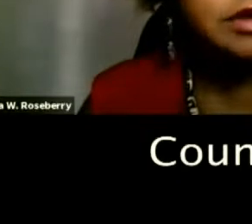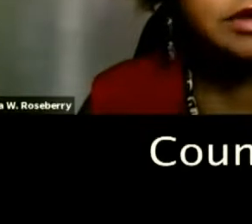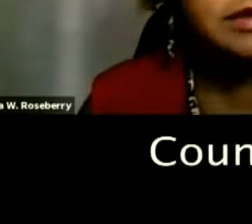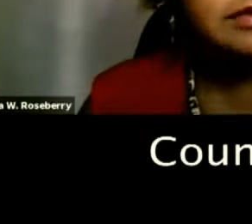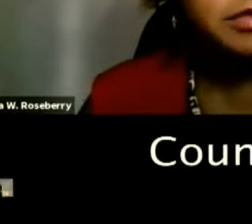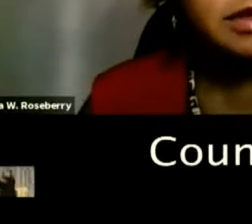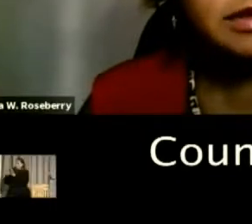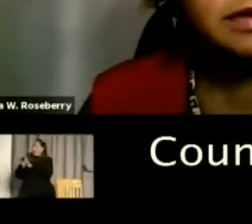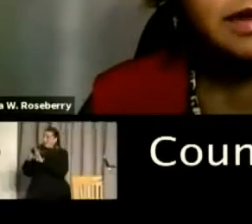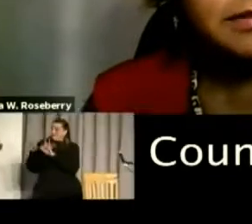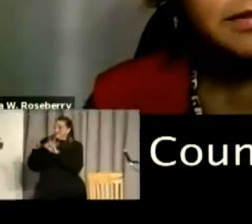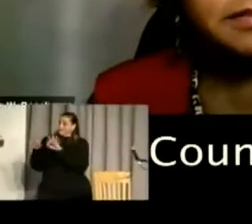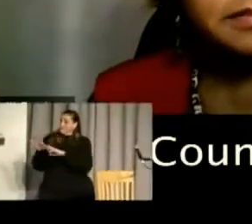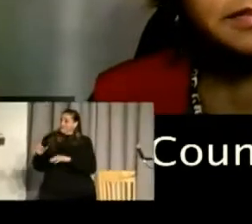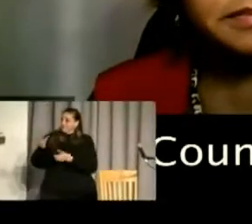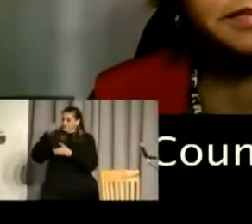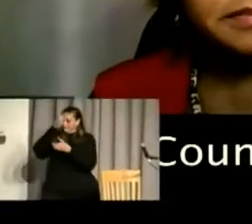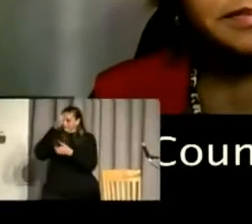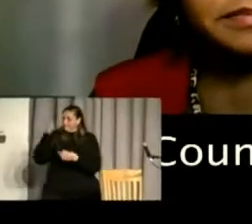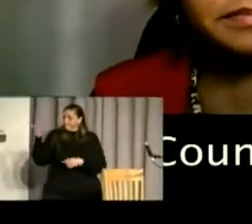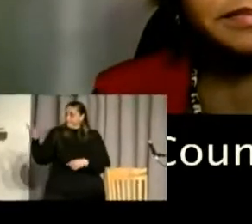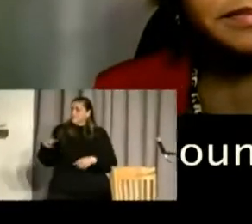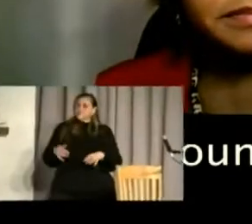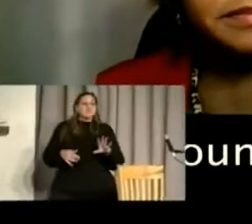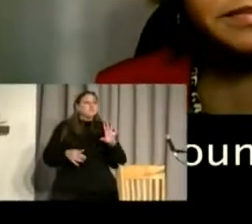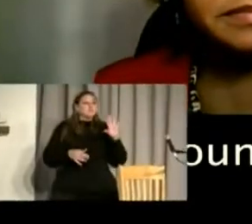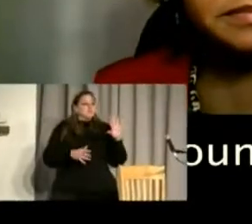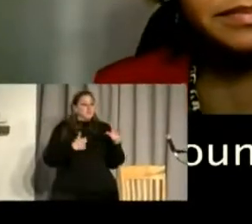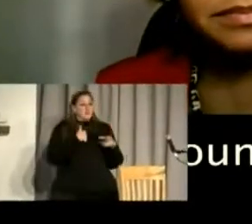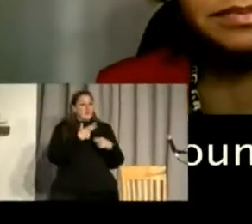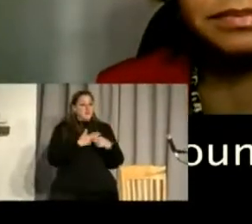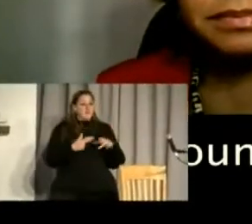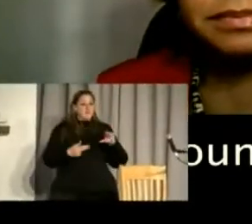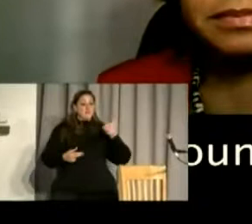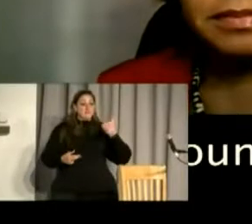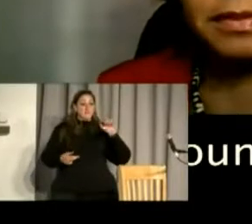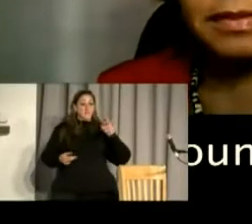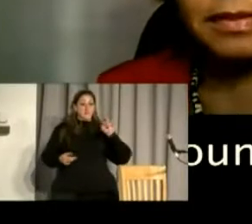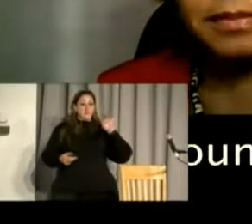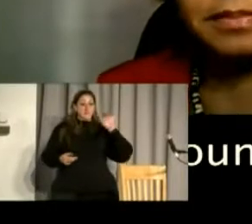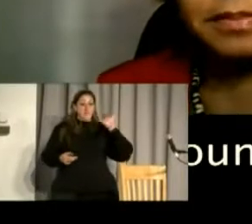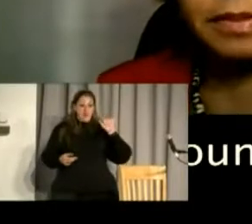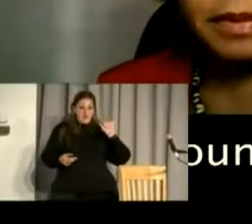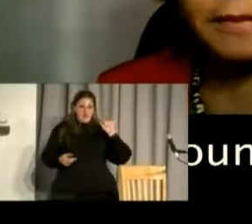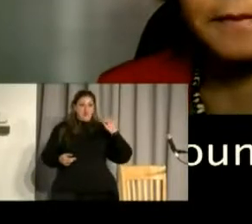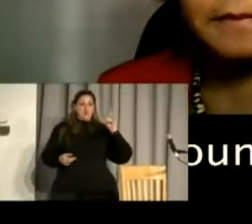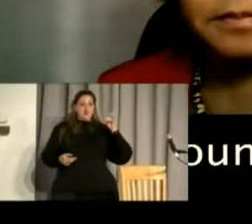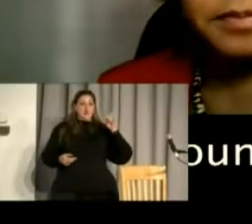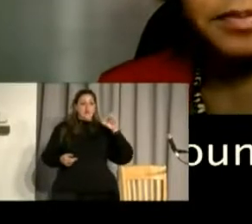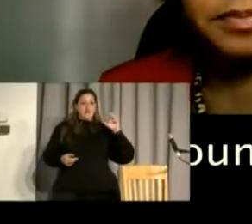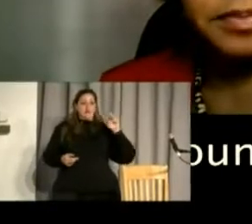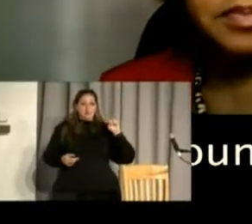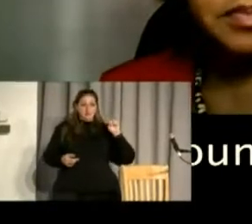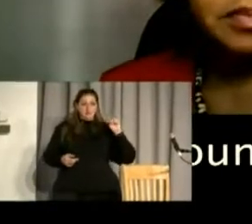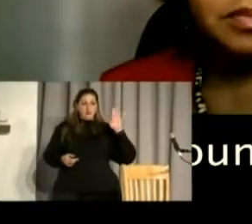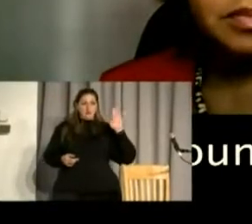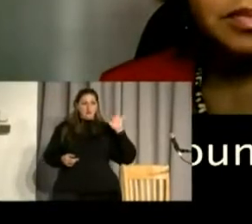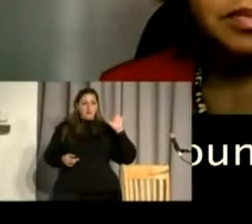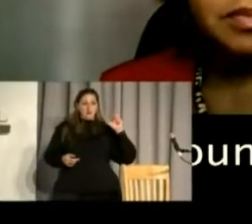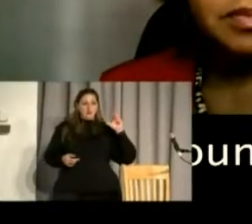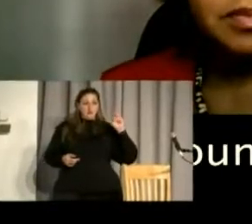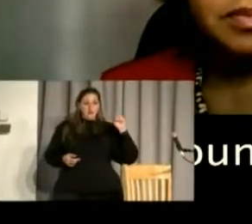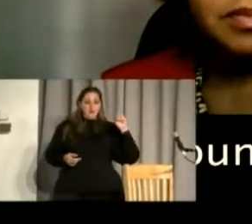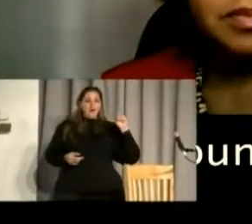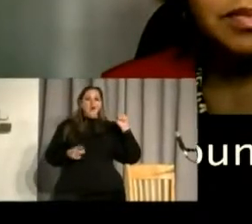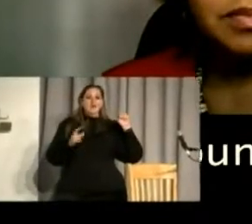your expertise, please? Thank you very much. My name is Imani Jacqueline Brown. I'm an environmental justice activist from New